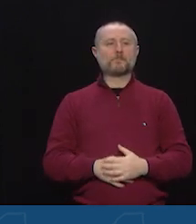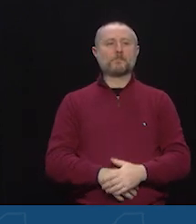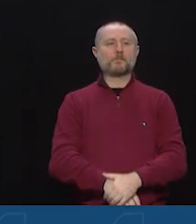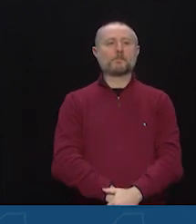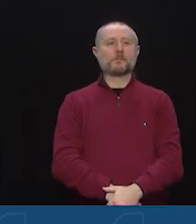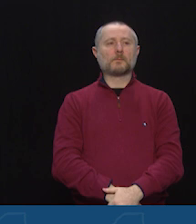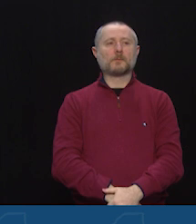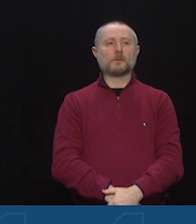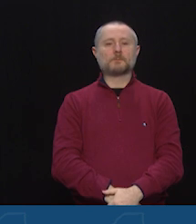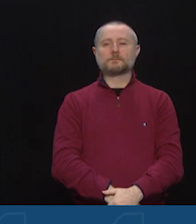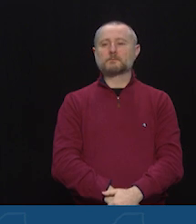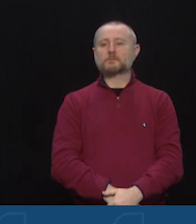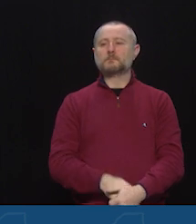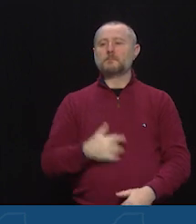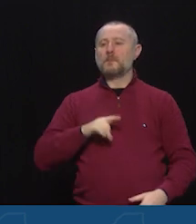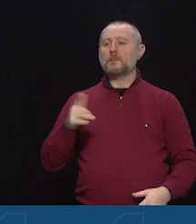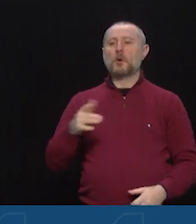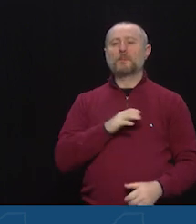Commissioner Bray.